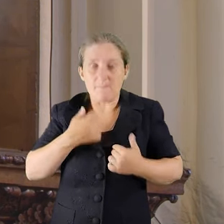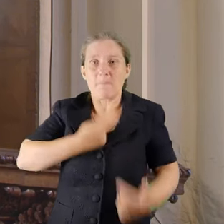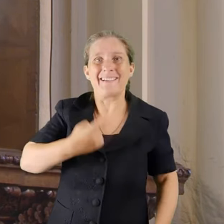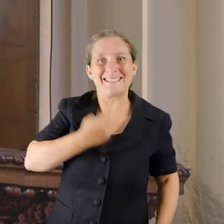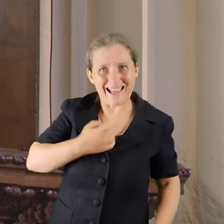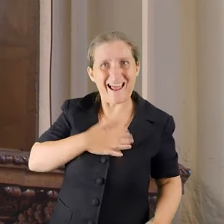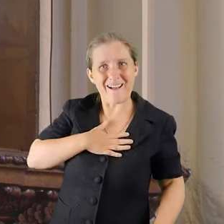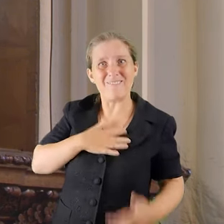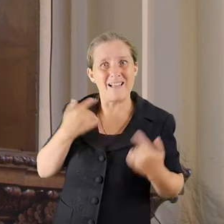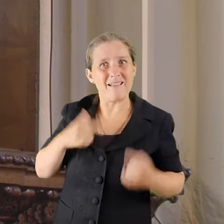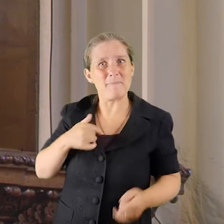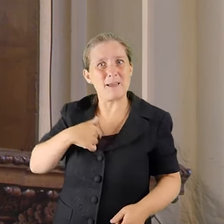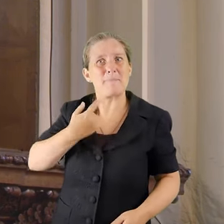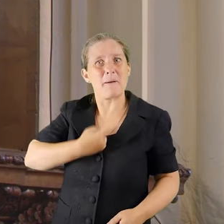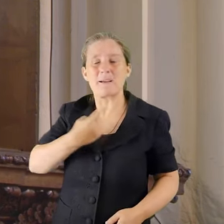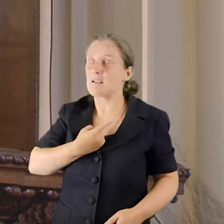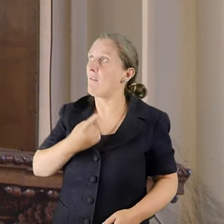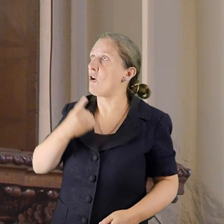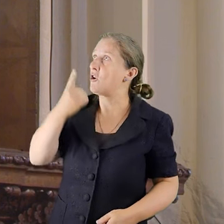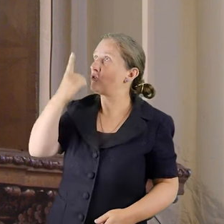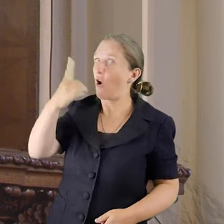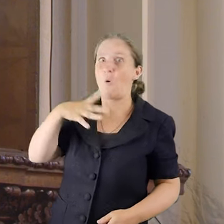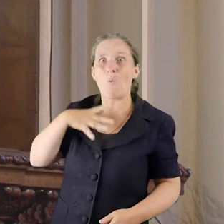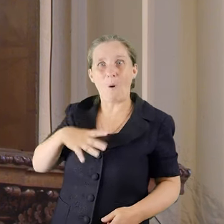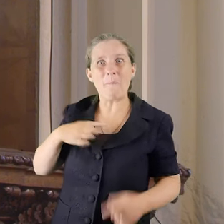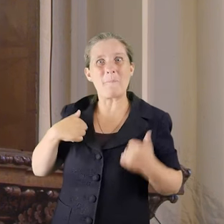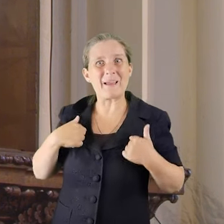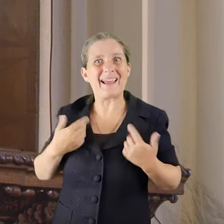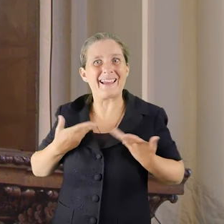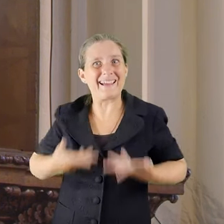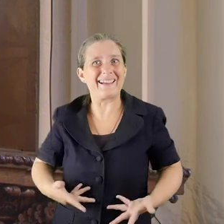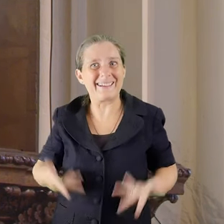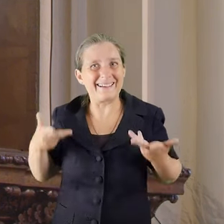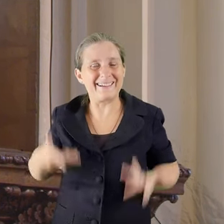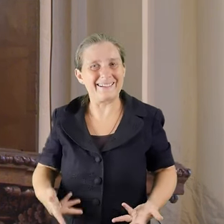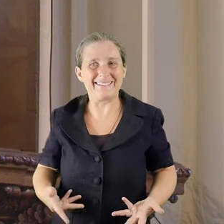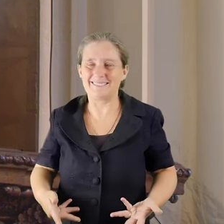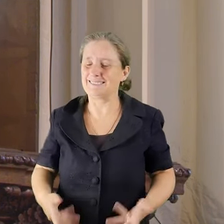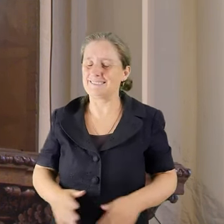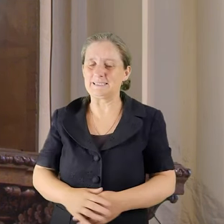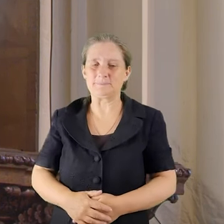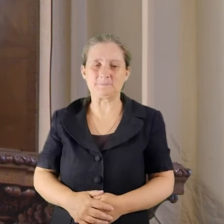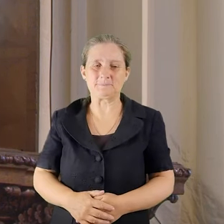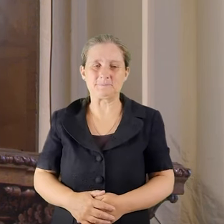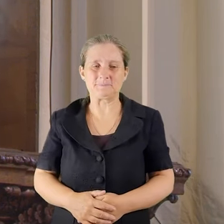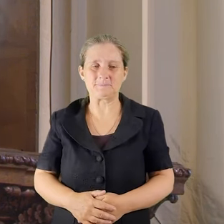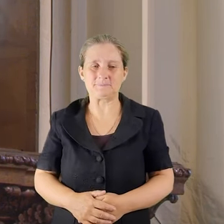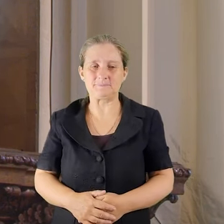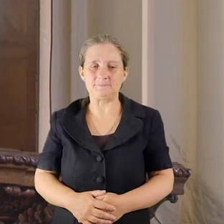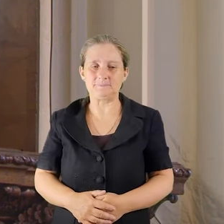me, what God had longed for me all along.